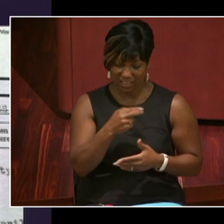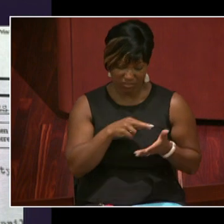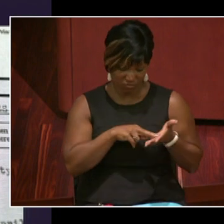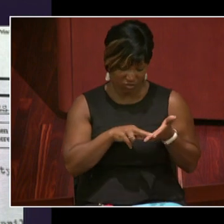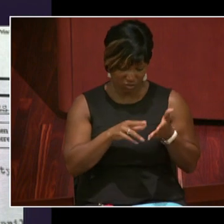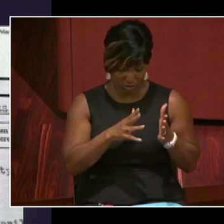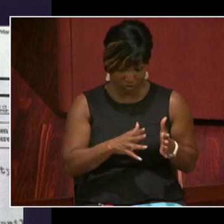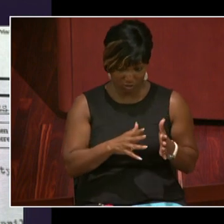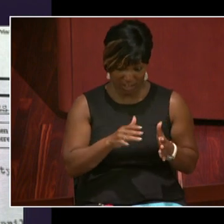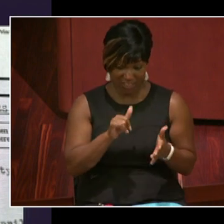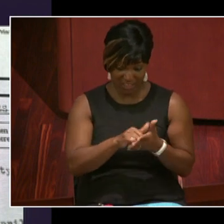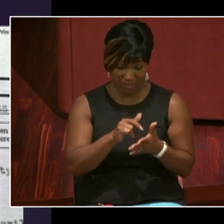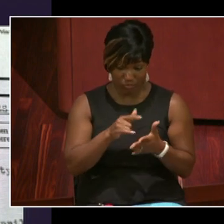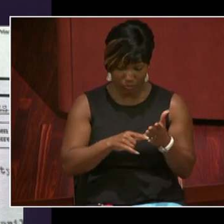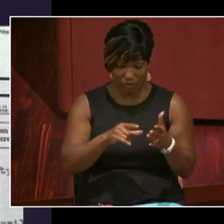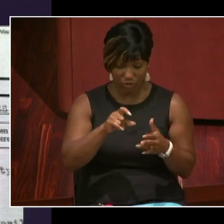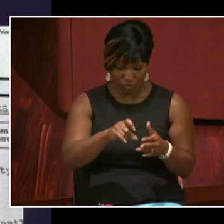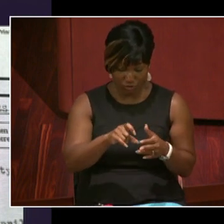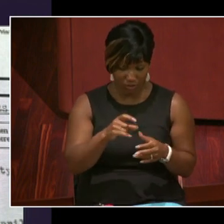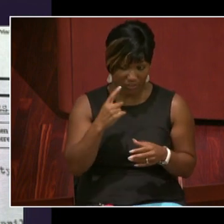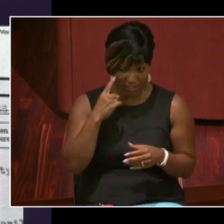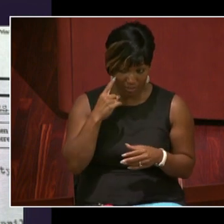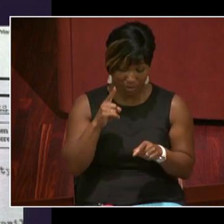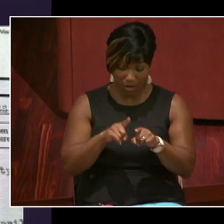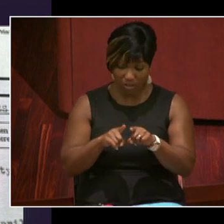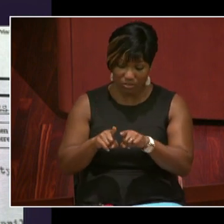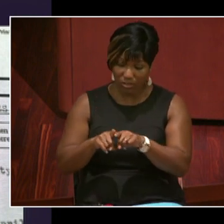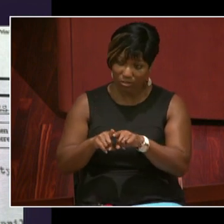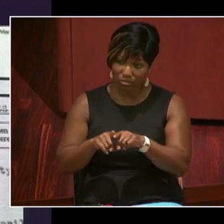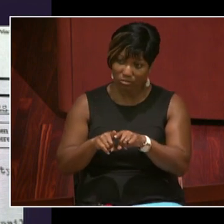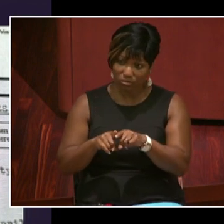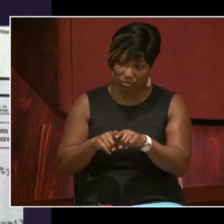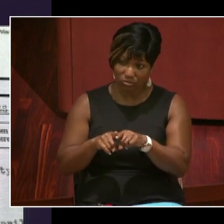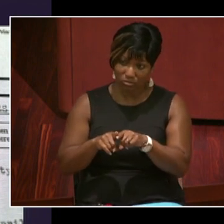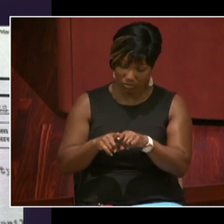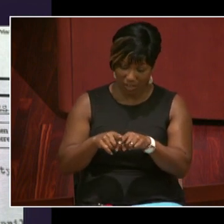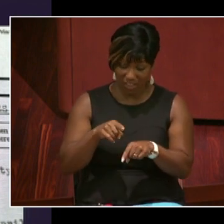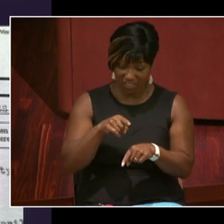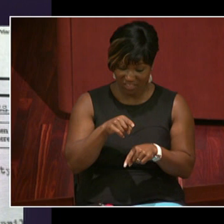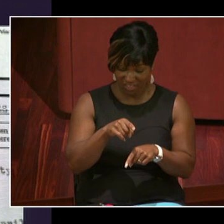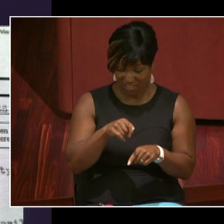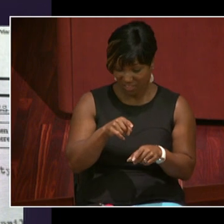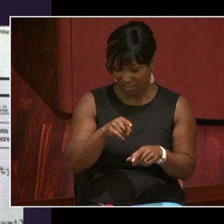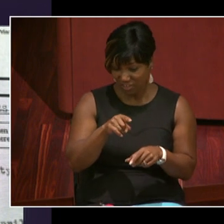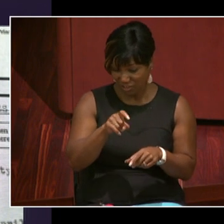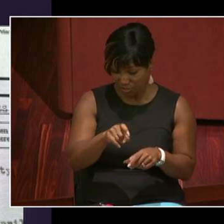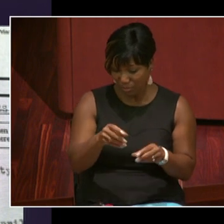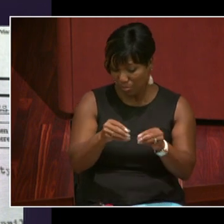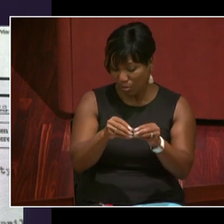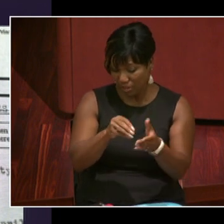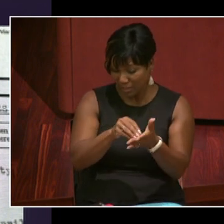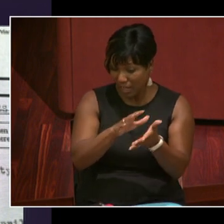approach that they should take with this as well. This isn't a for sure that there's more documentation, but it does mean